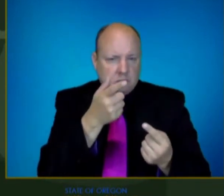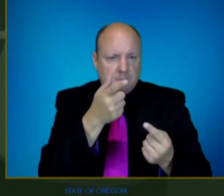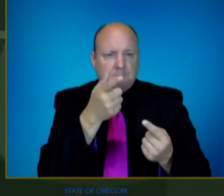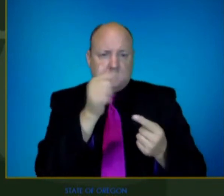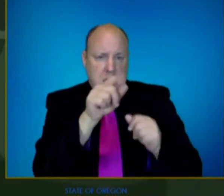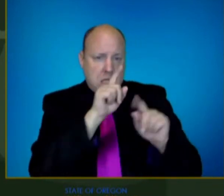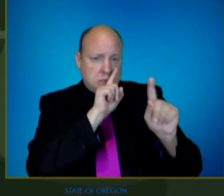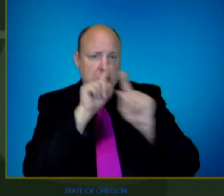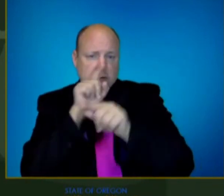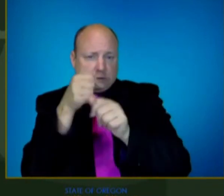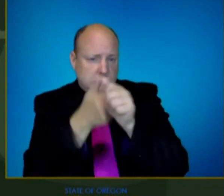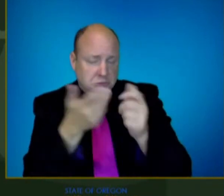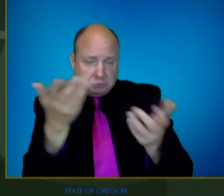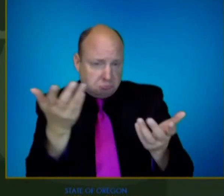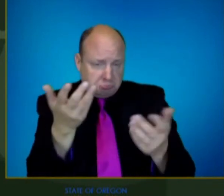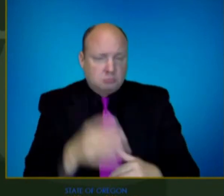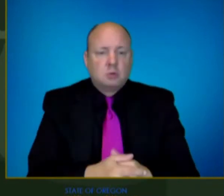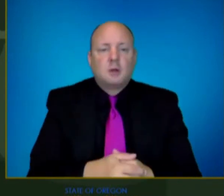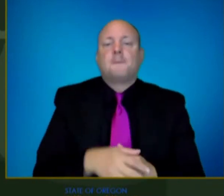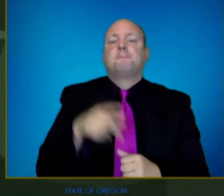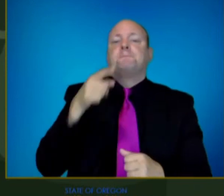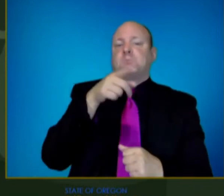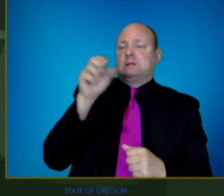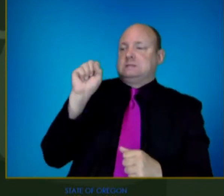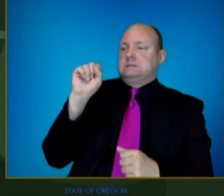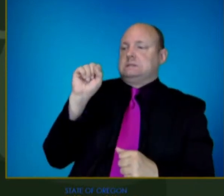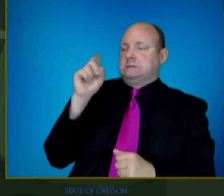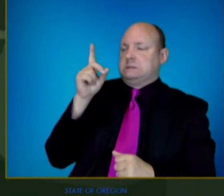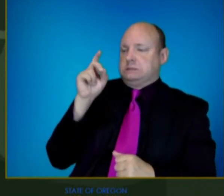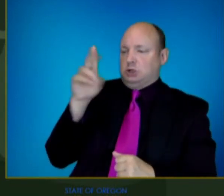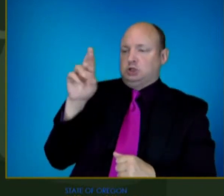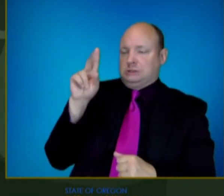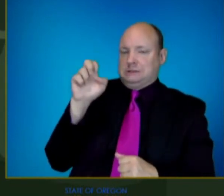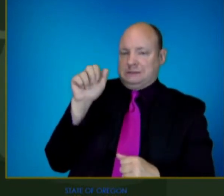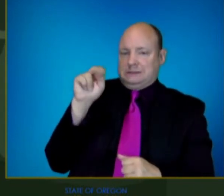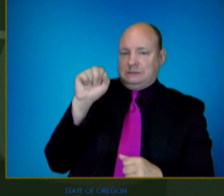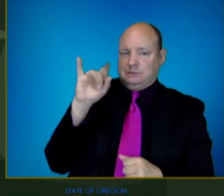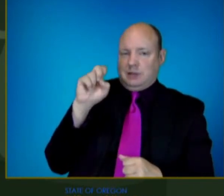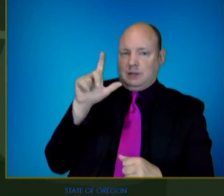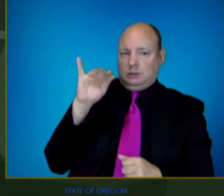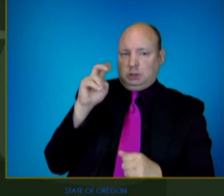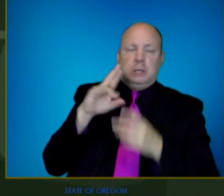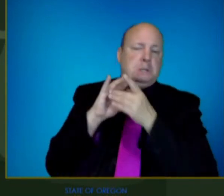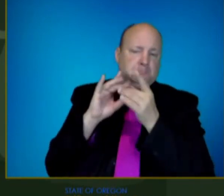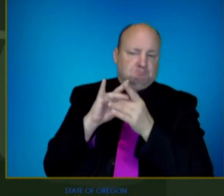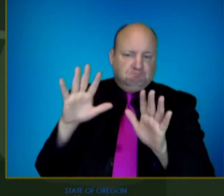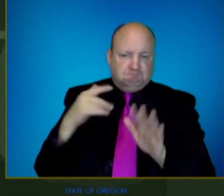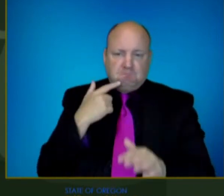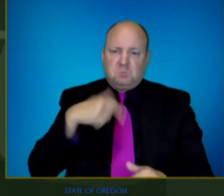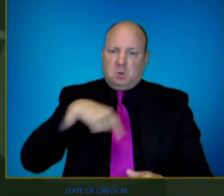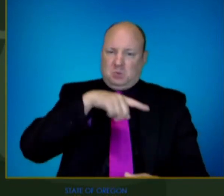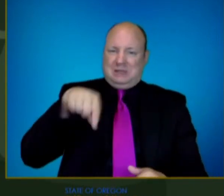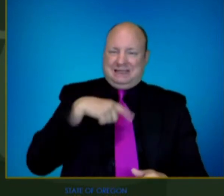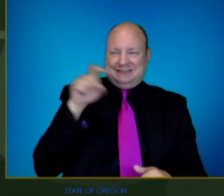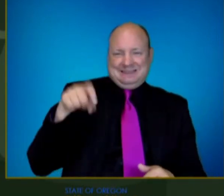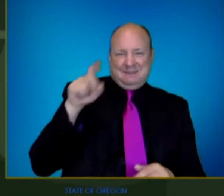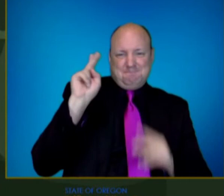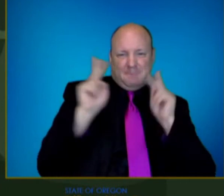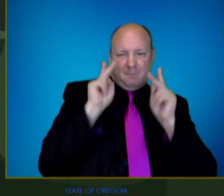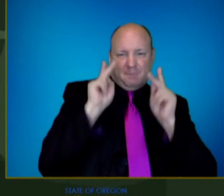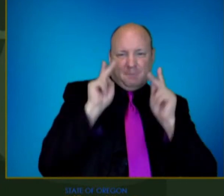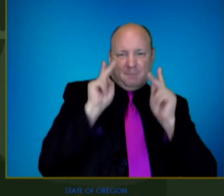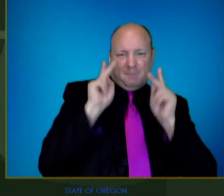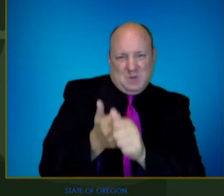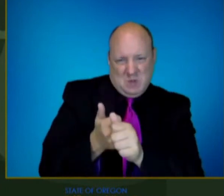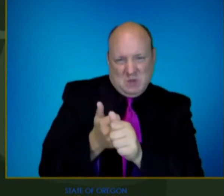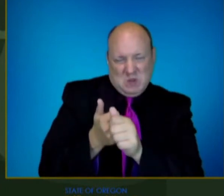Thank you. I think, we need people to comply. As Governor Brown stated, if we can get high compliance with this